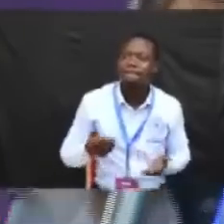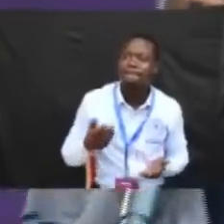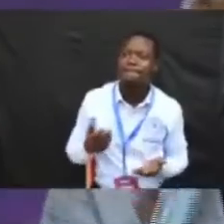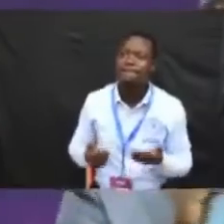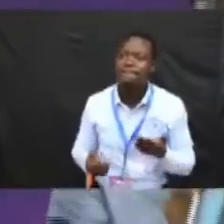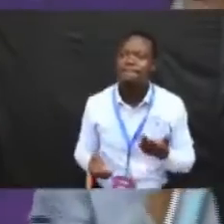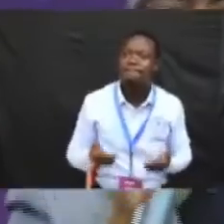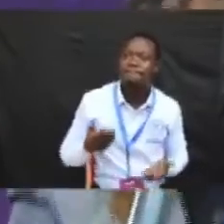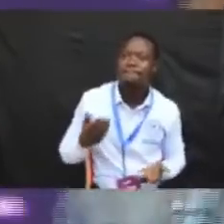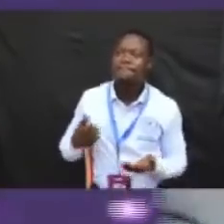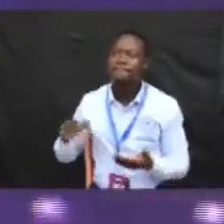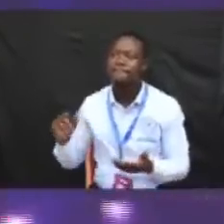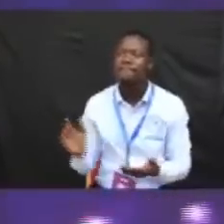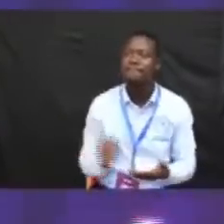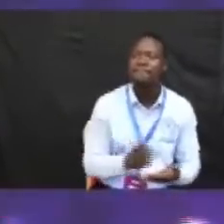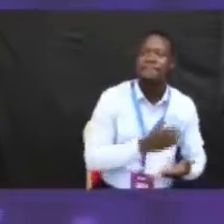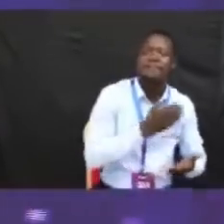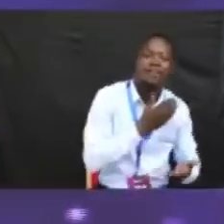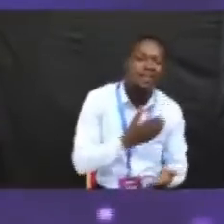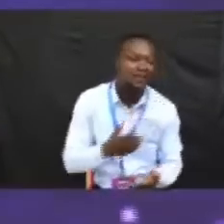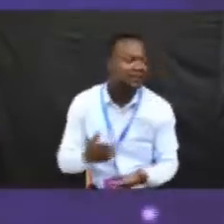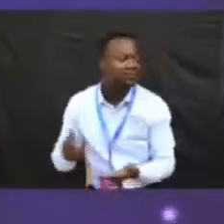I foremost.